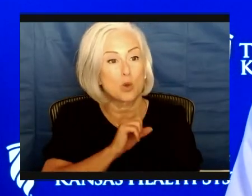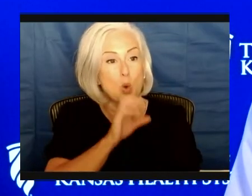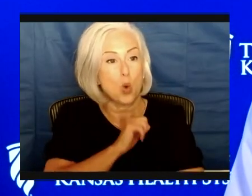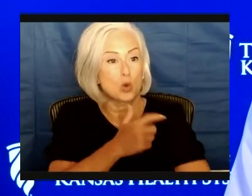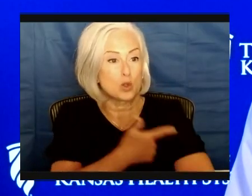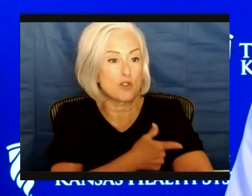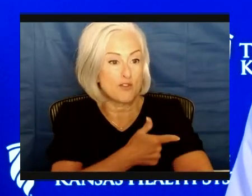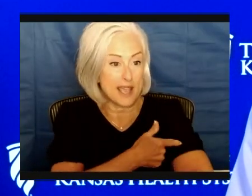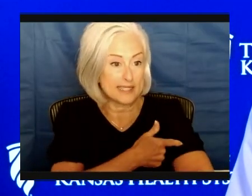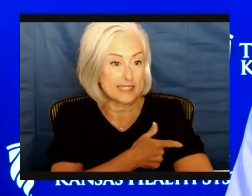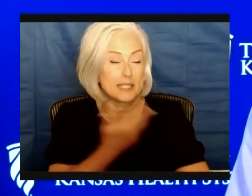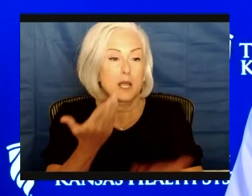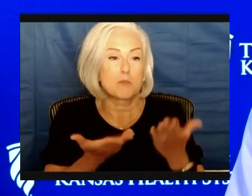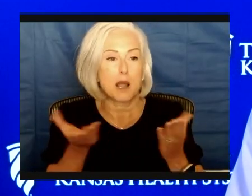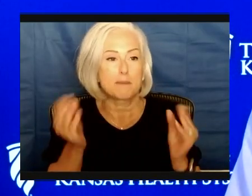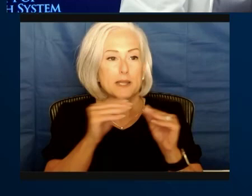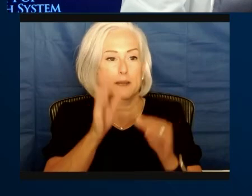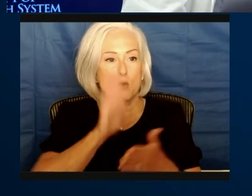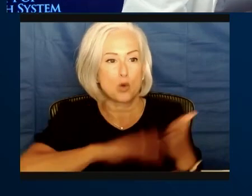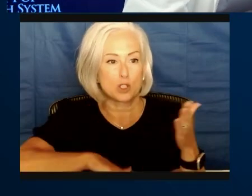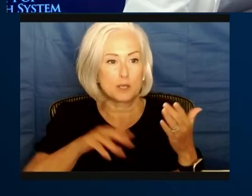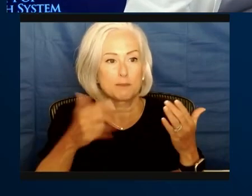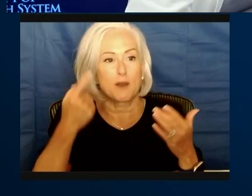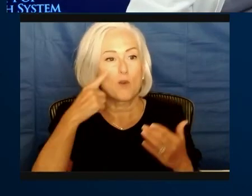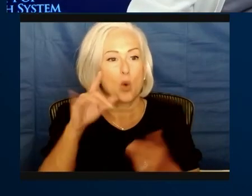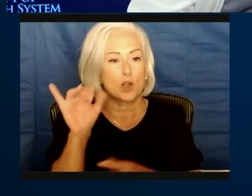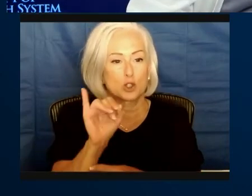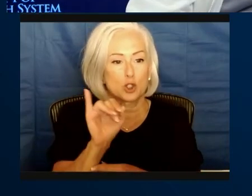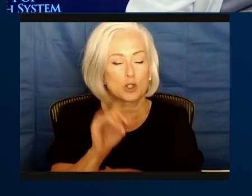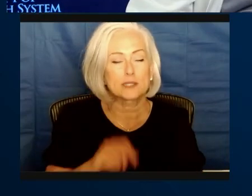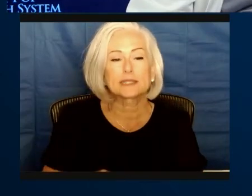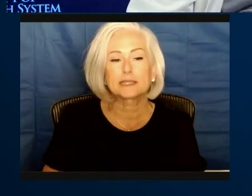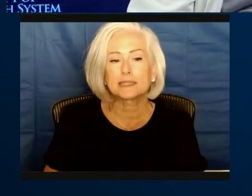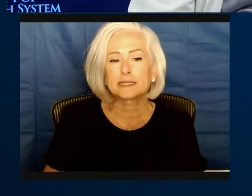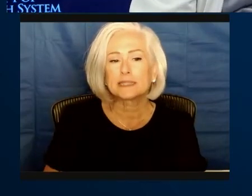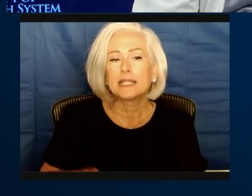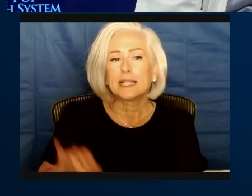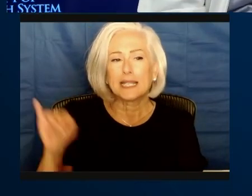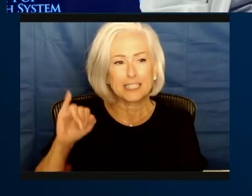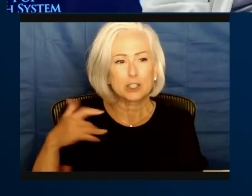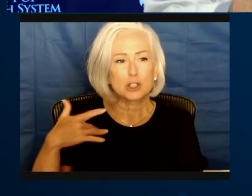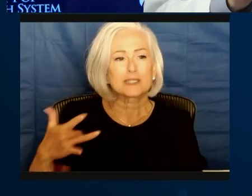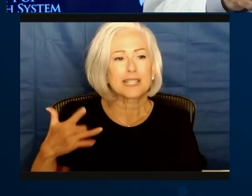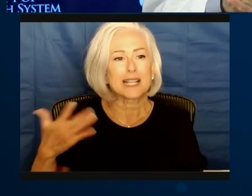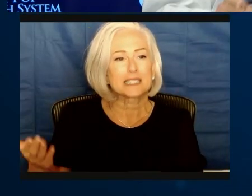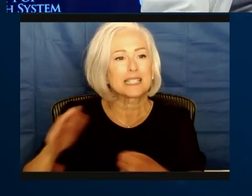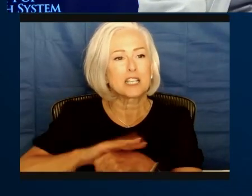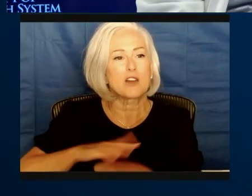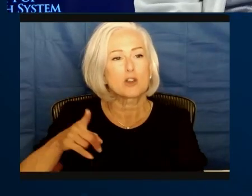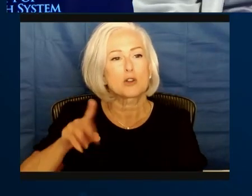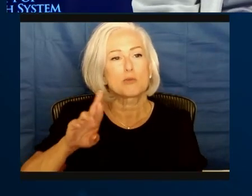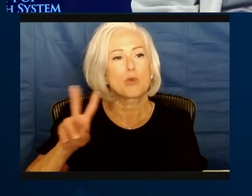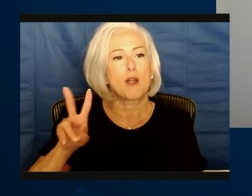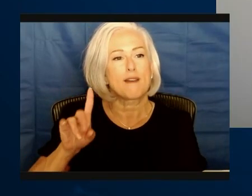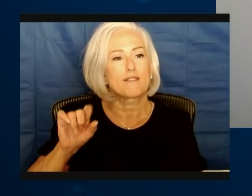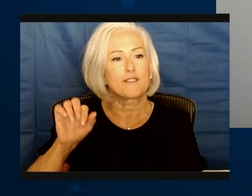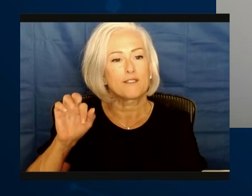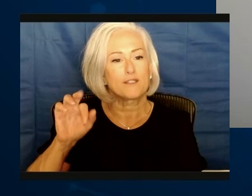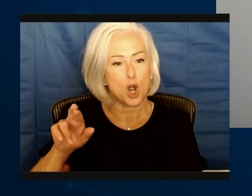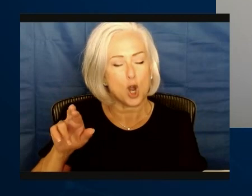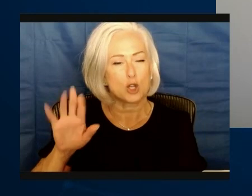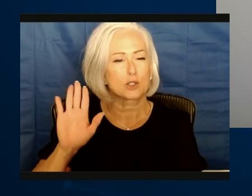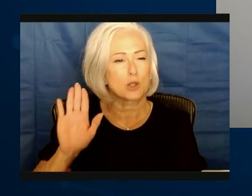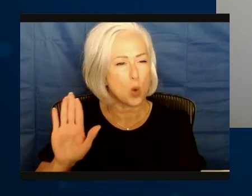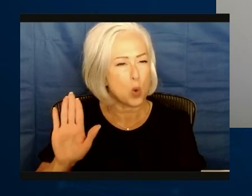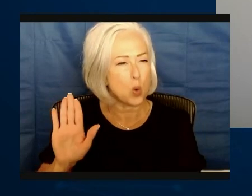insurance coverage and whatnot. Eventually it'll be the same. I mean, insurance does a pretty good job of covering these Prevnar shots. So Jess, let us take that back, because it shouldn't